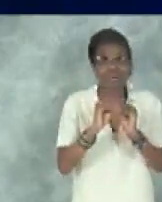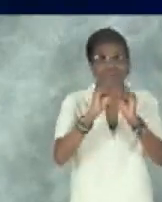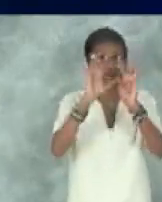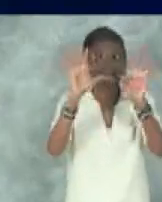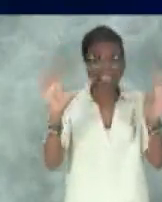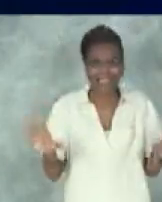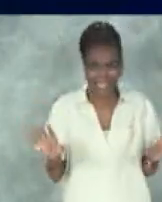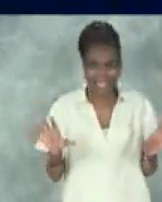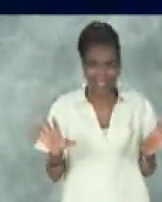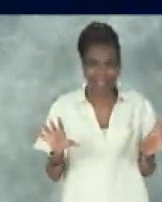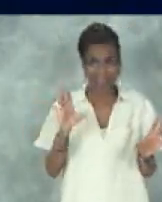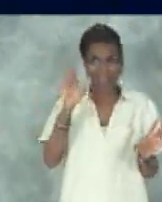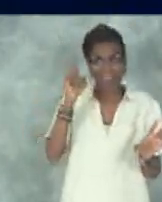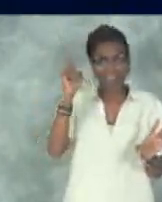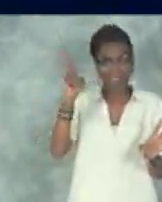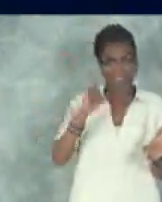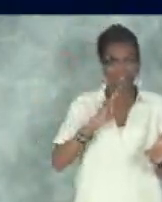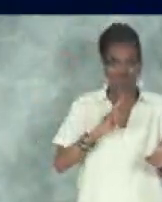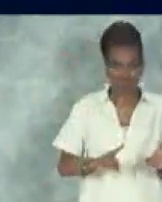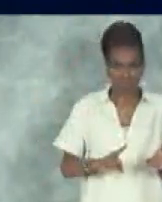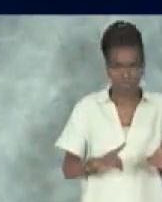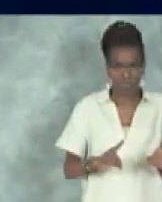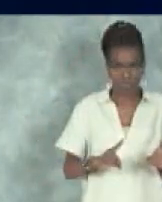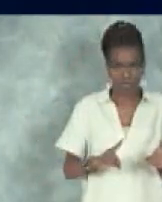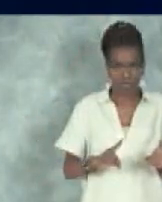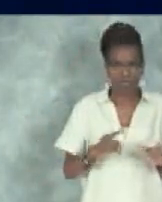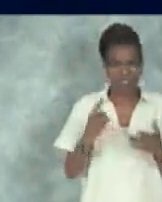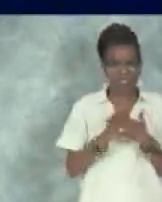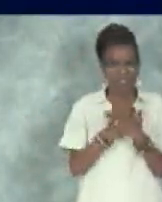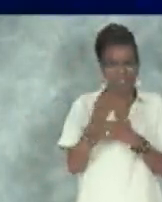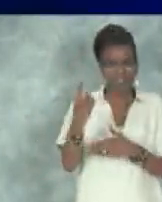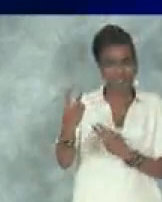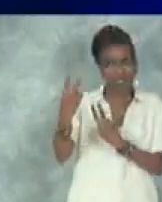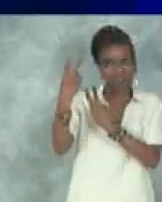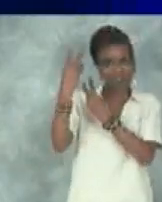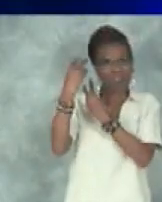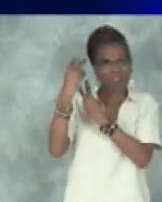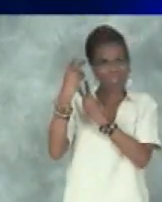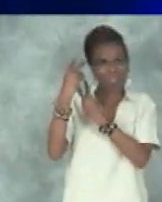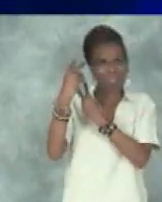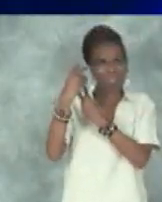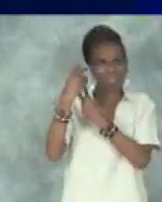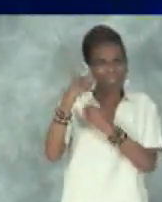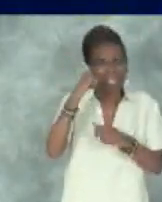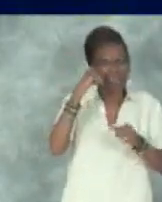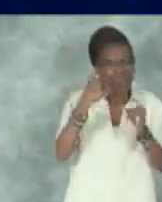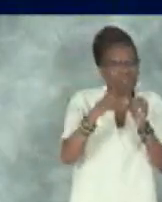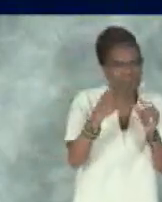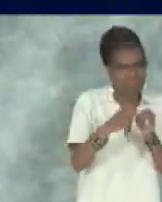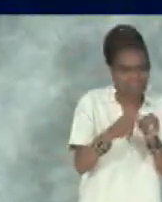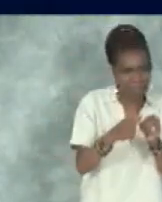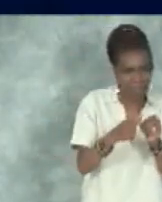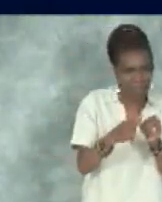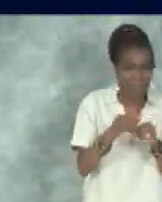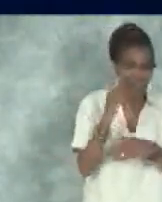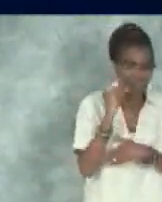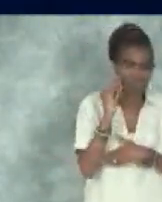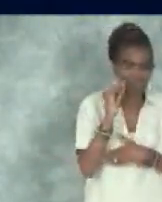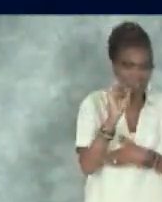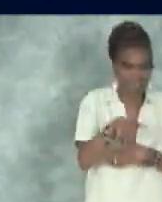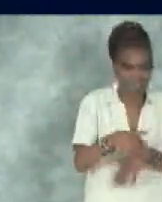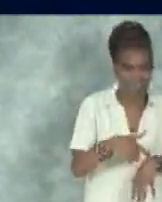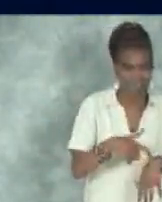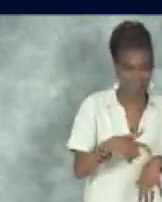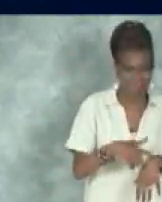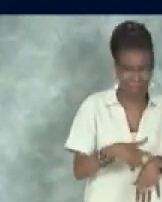he's real. Sometimes you got to go back to those moments and remember that that's